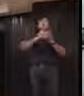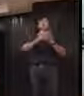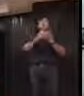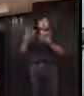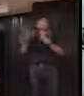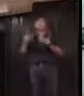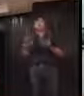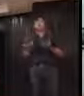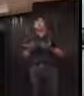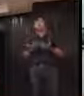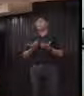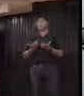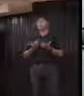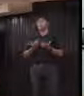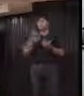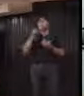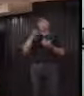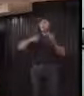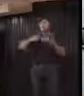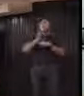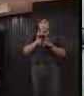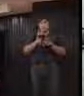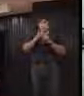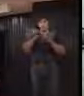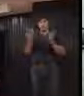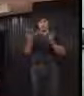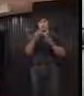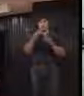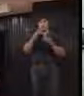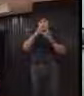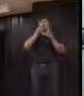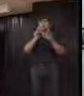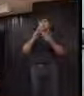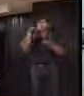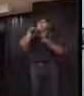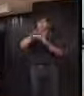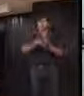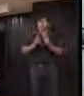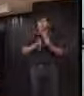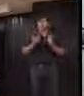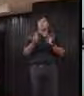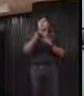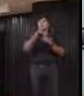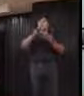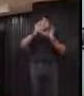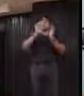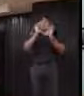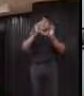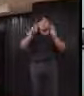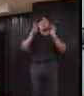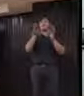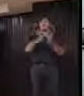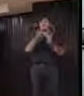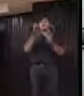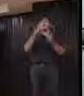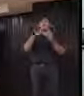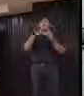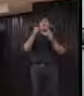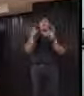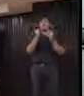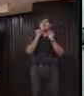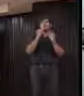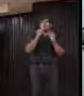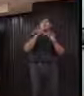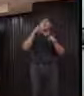am. We have to really make a serious study of how far you can have this kind of a special status and 35A when you've got the